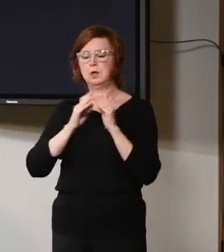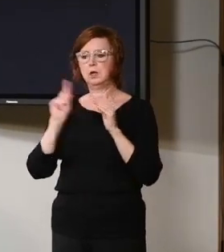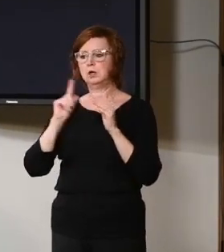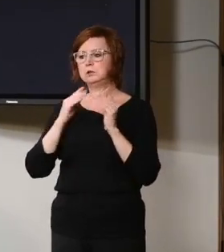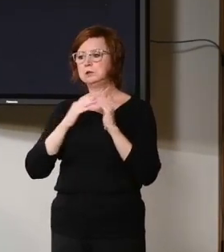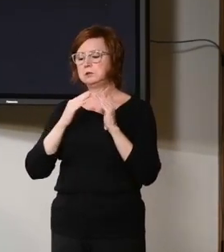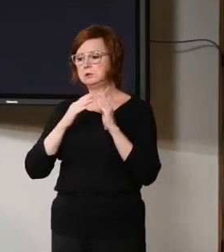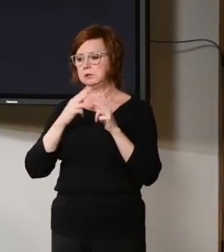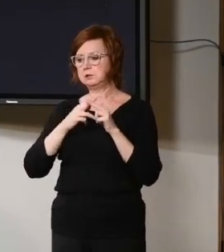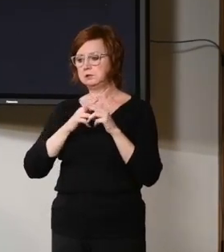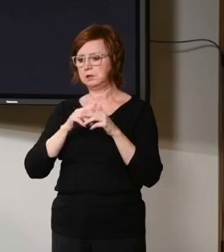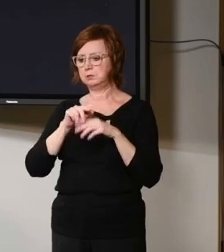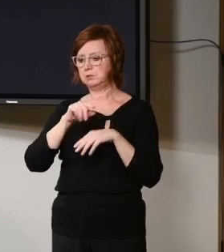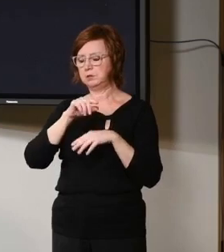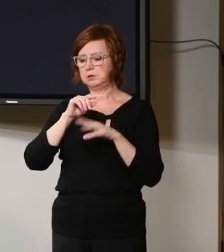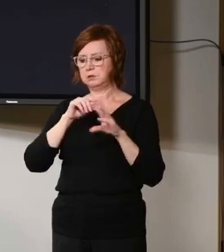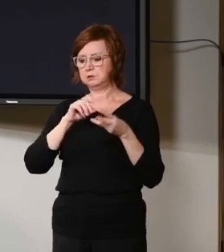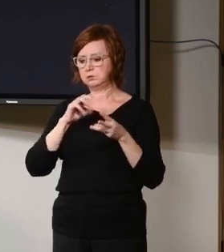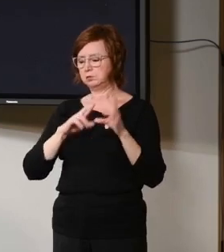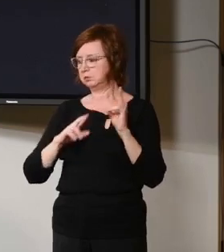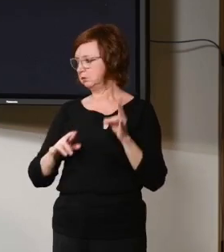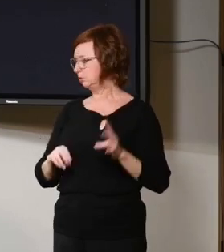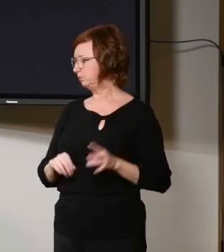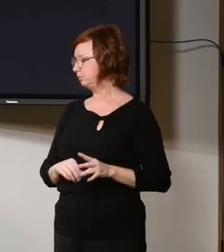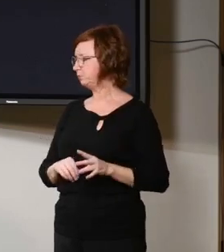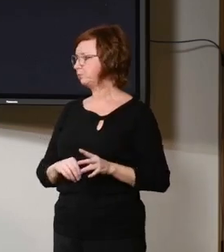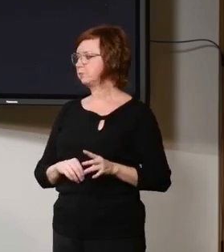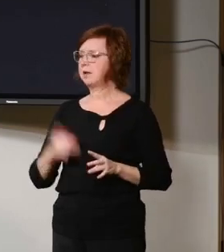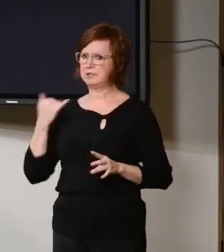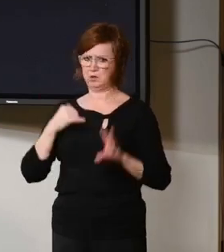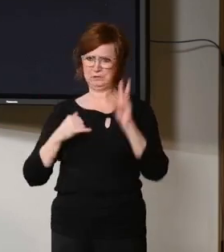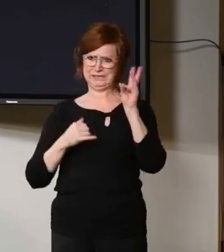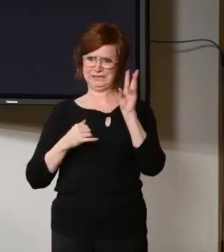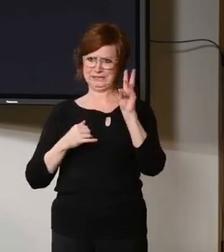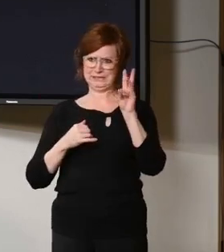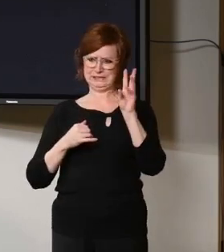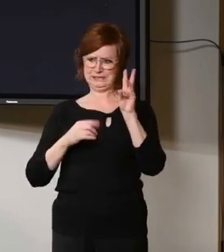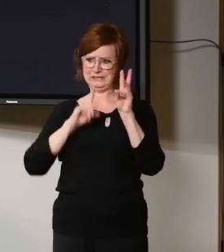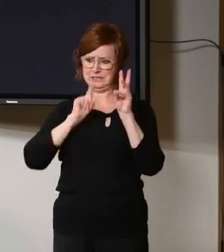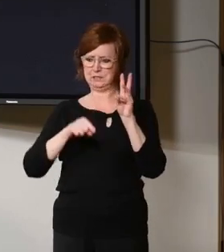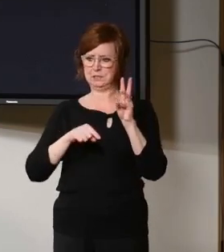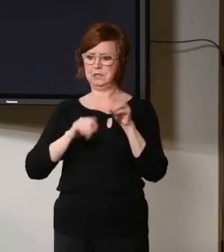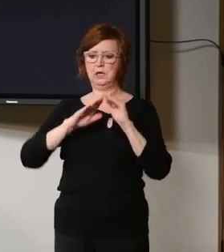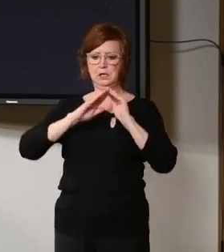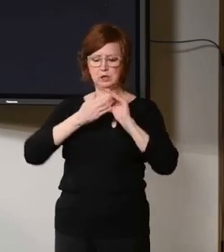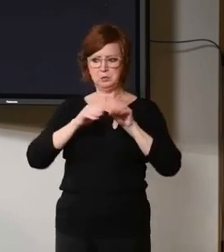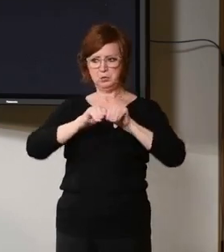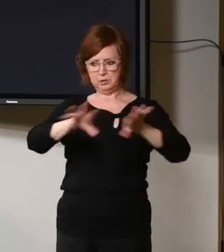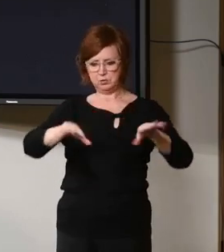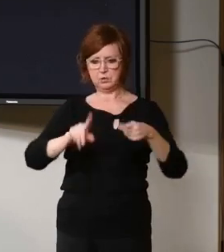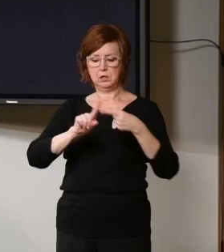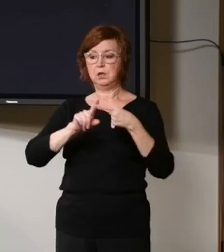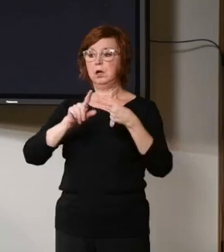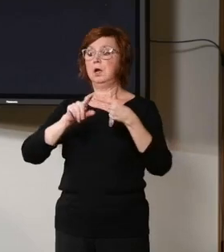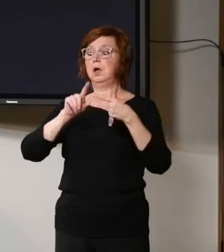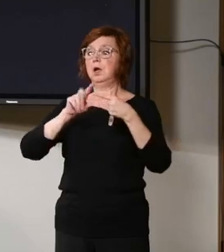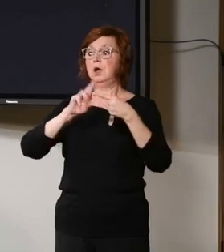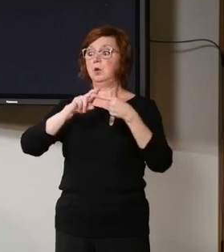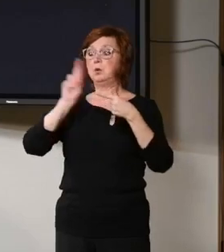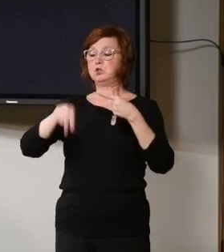where all those cases are currently? So at this point, we have 6 cases of community transmission, 2 in the Regina area, 2 in the